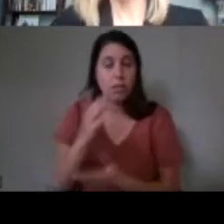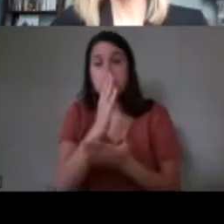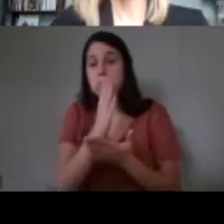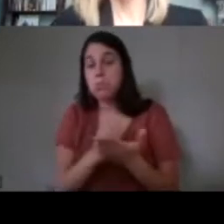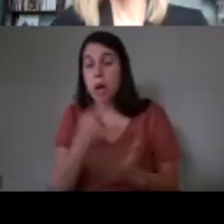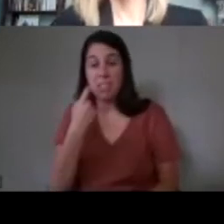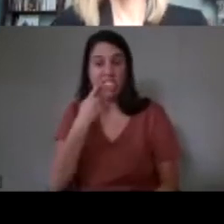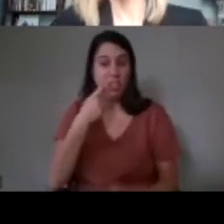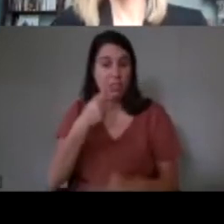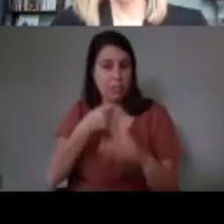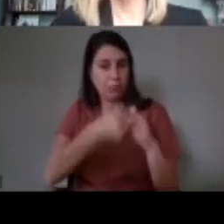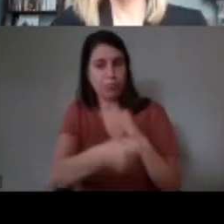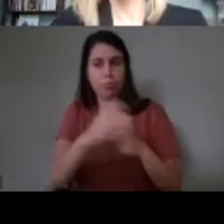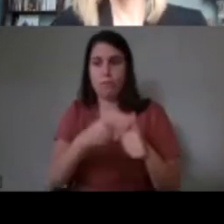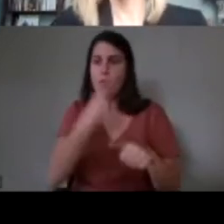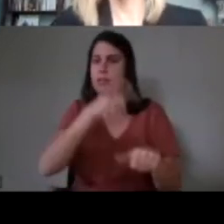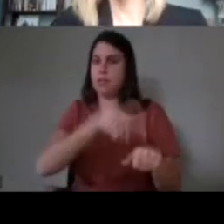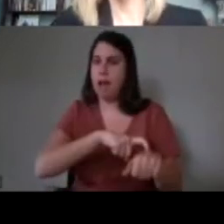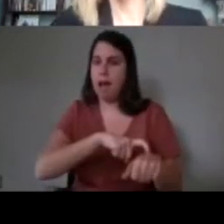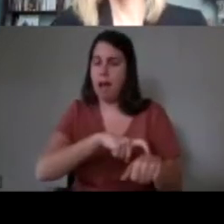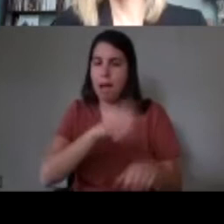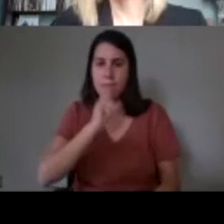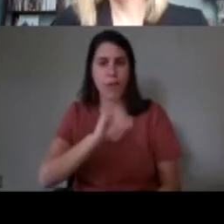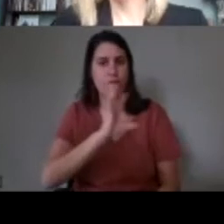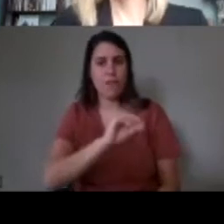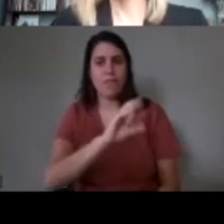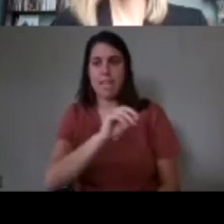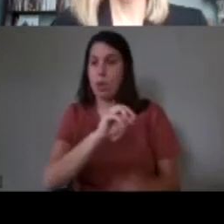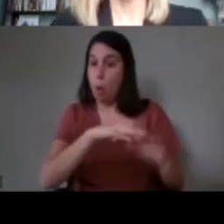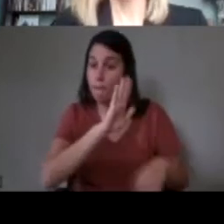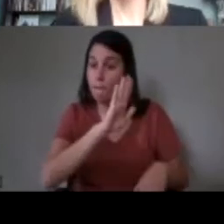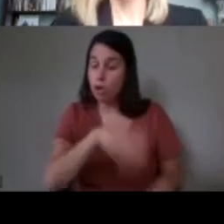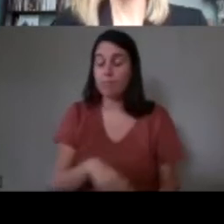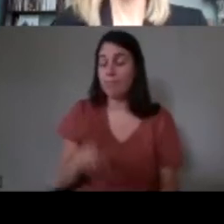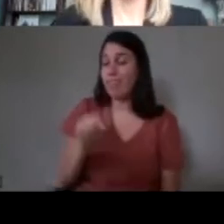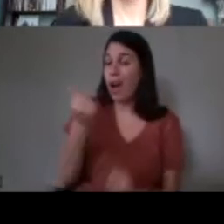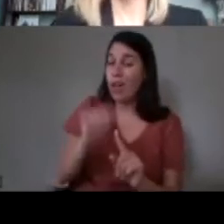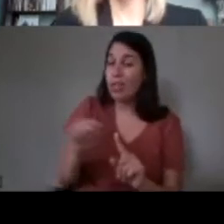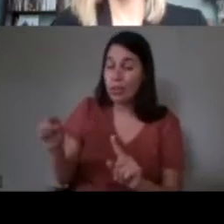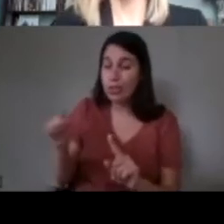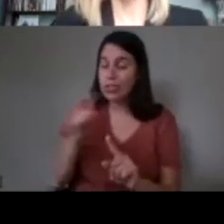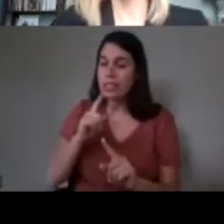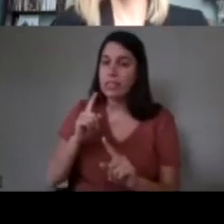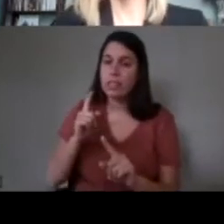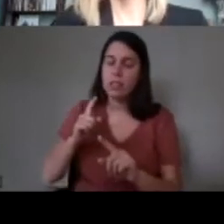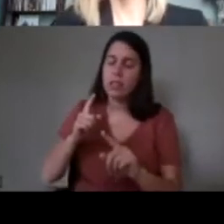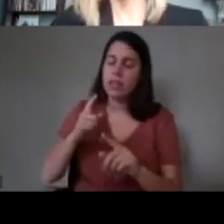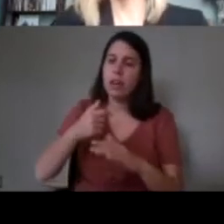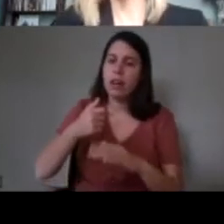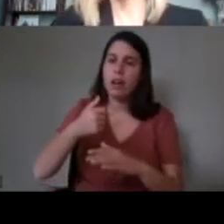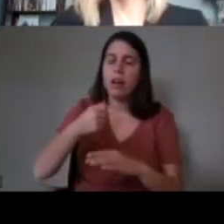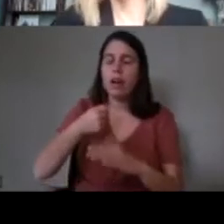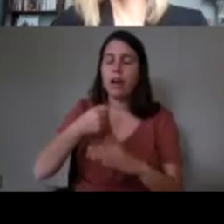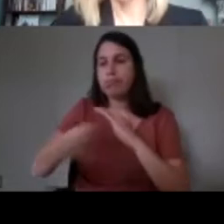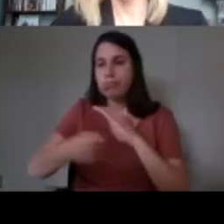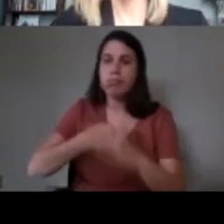been incarcerated for the first time at age 50 and older. Others are recidivists who have come, in and out of prison